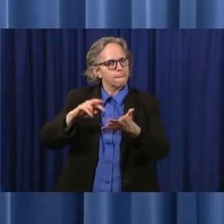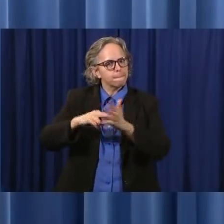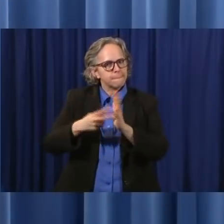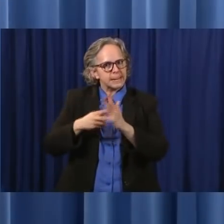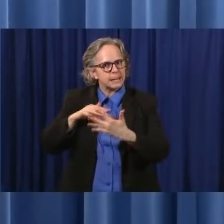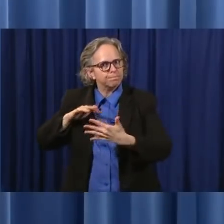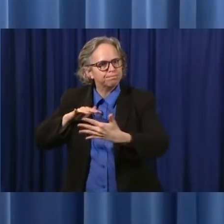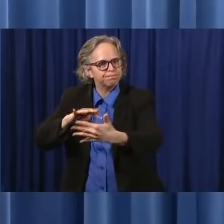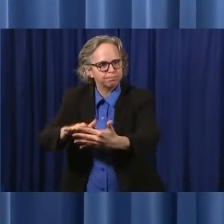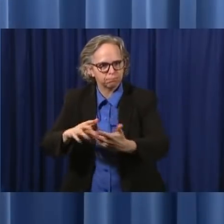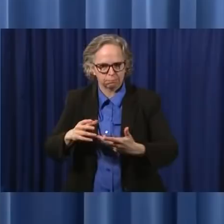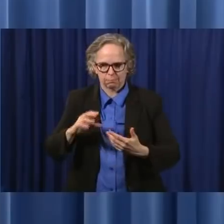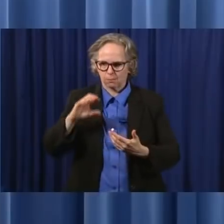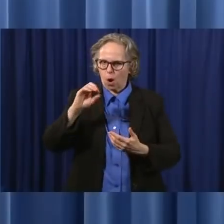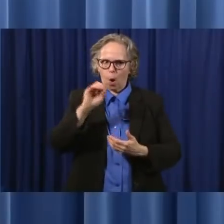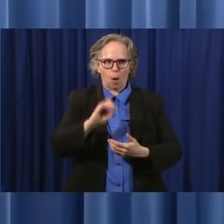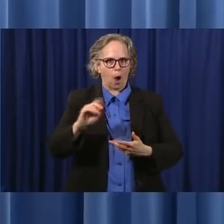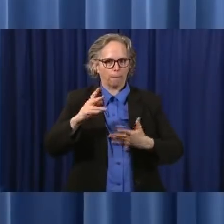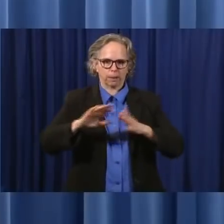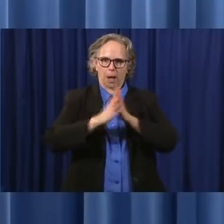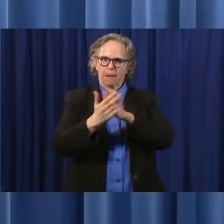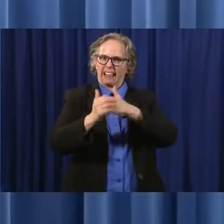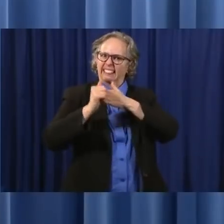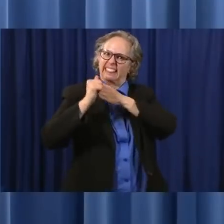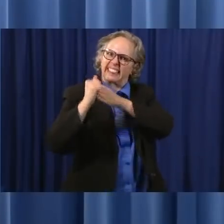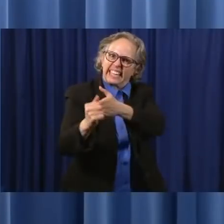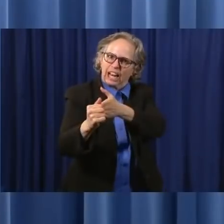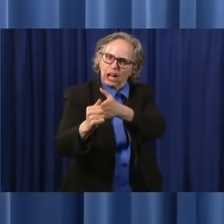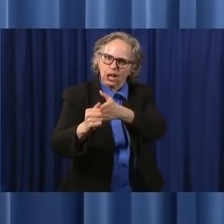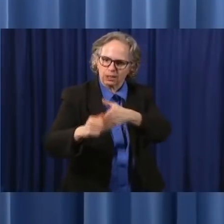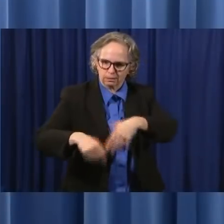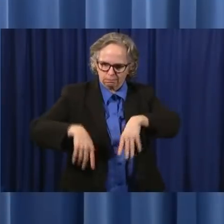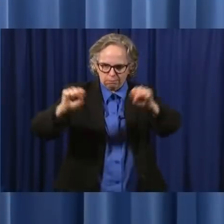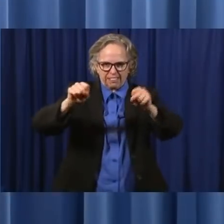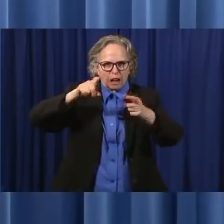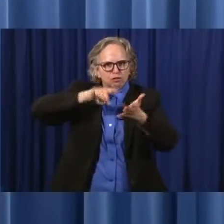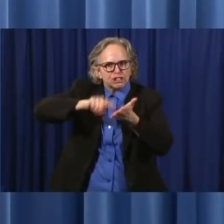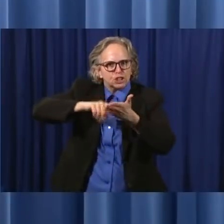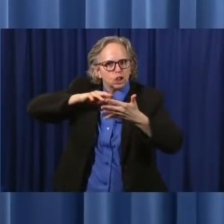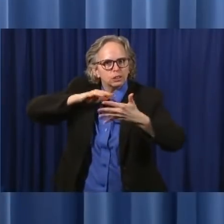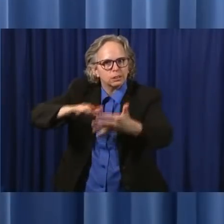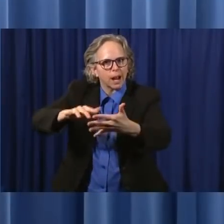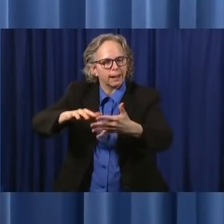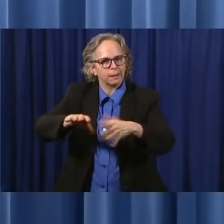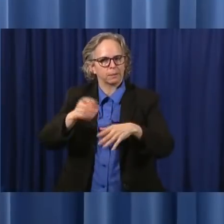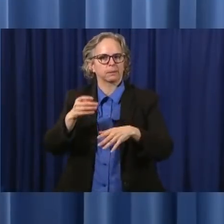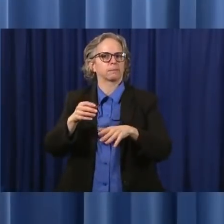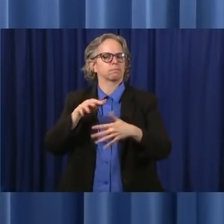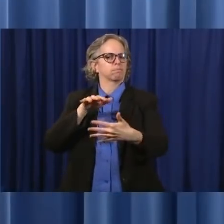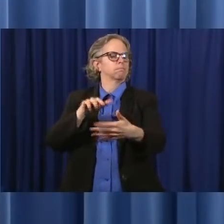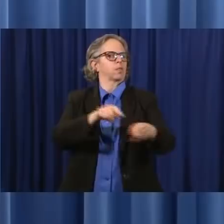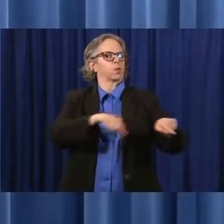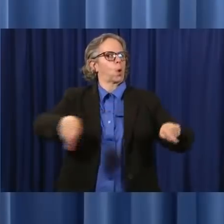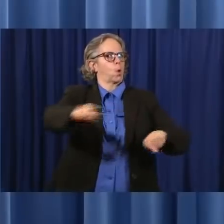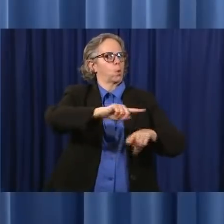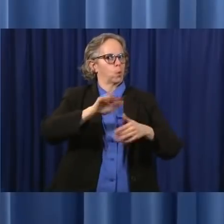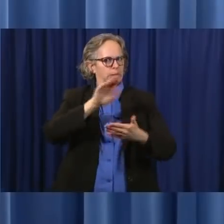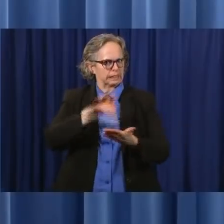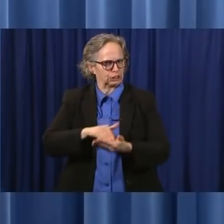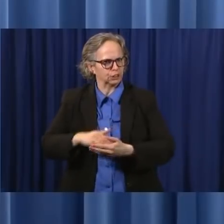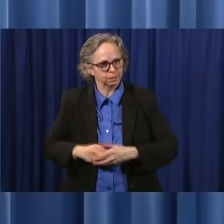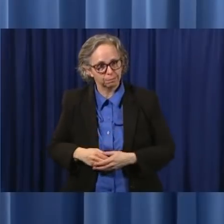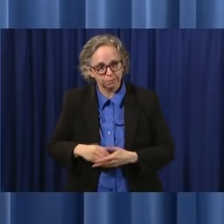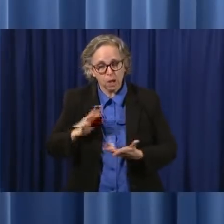reopening child care and how we conduct child care. As we gather more and more data from the study, it